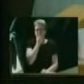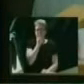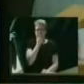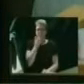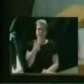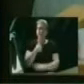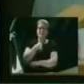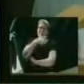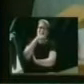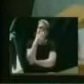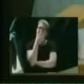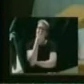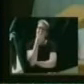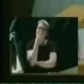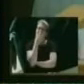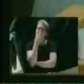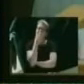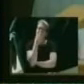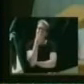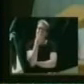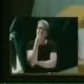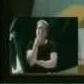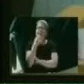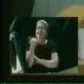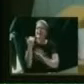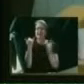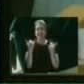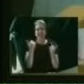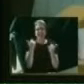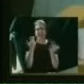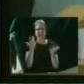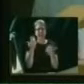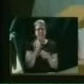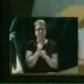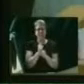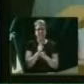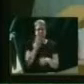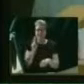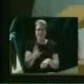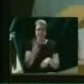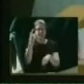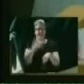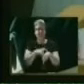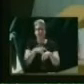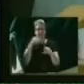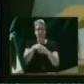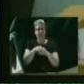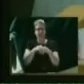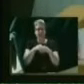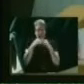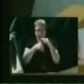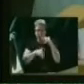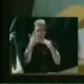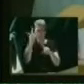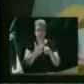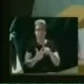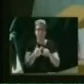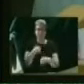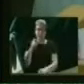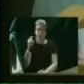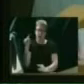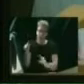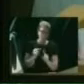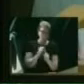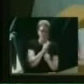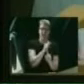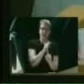I'm kind of at a point to where this makes the second one in less than 3 months that we've had to go back, where the school